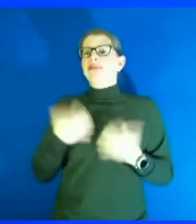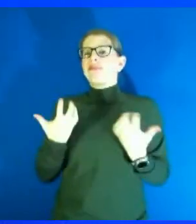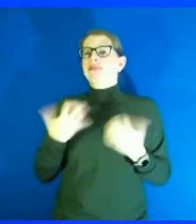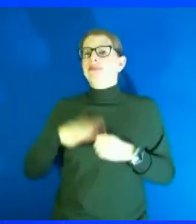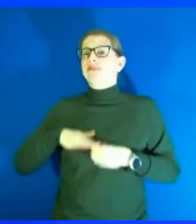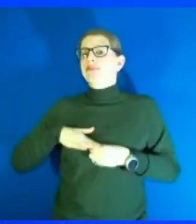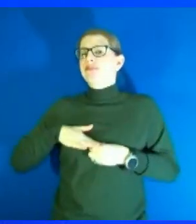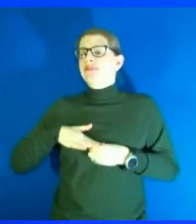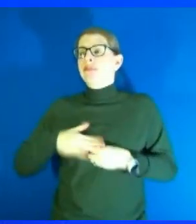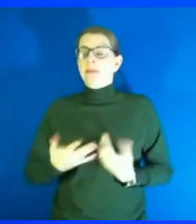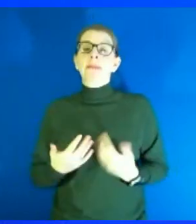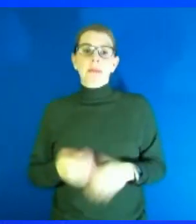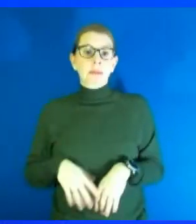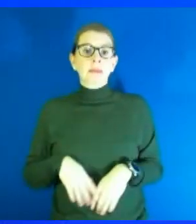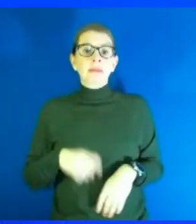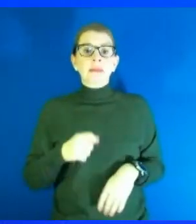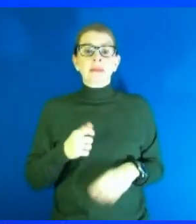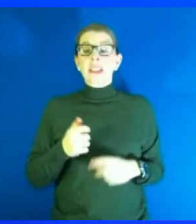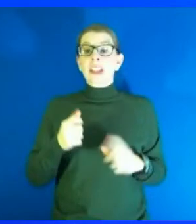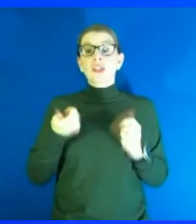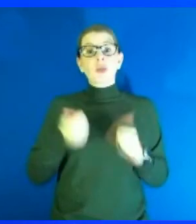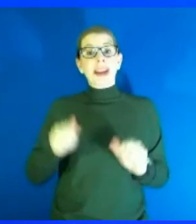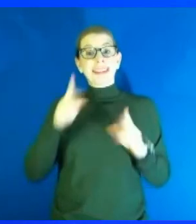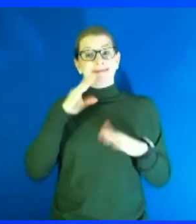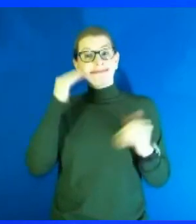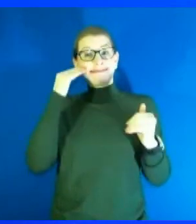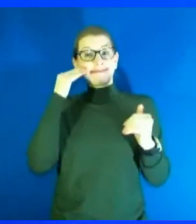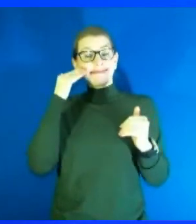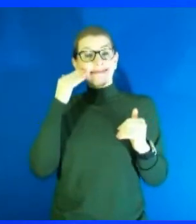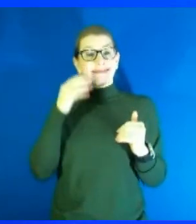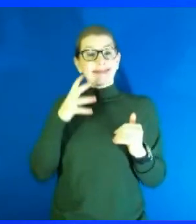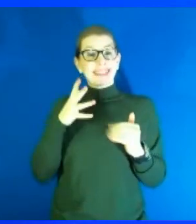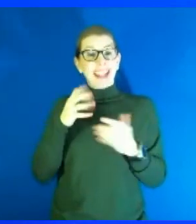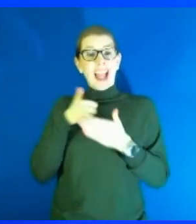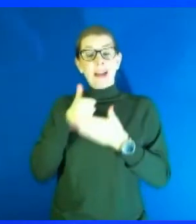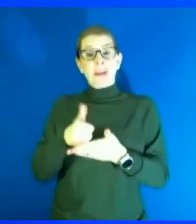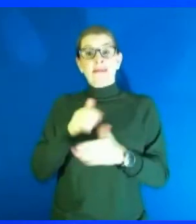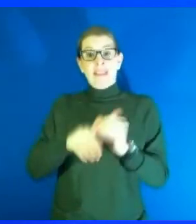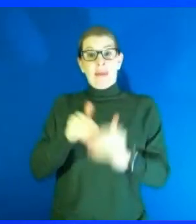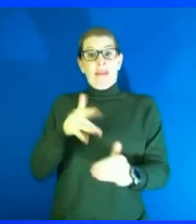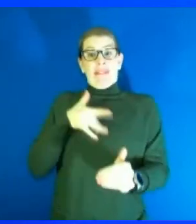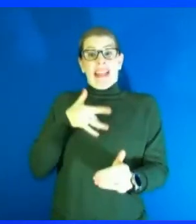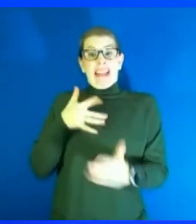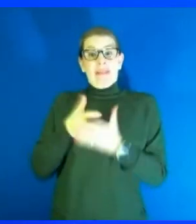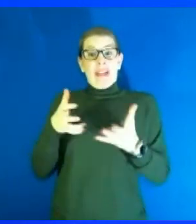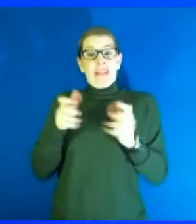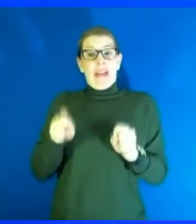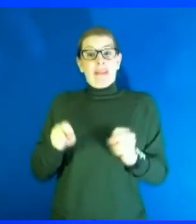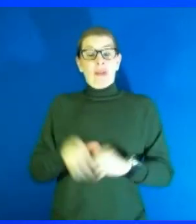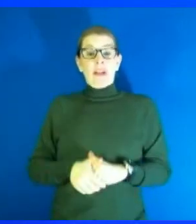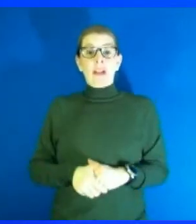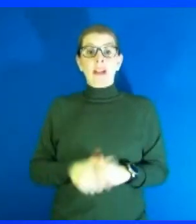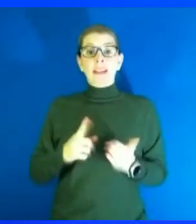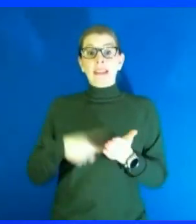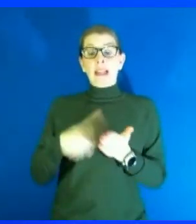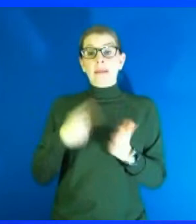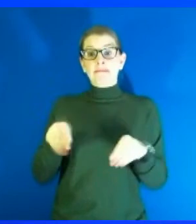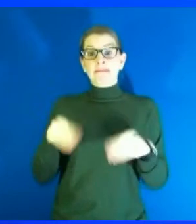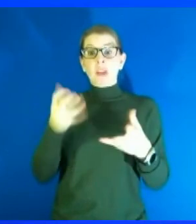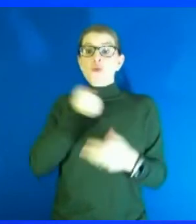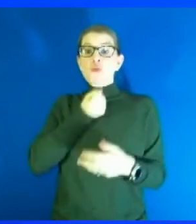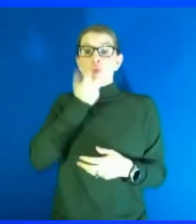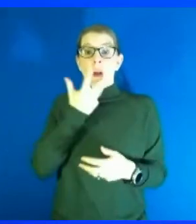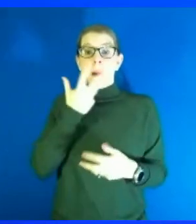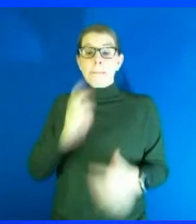so again, we just try to greet them with a smile, and we try to make them as comfortable as we possibly can. And sometimes it's just giving them warm blankets